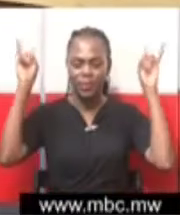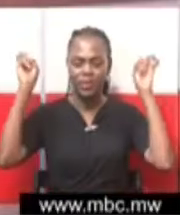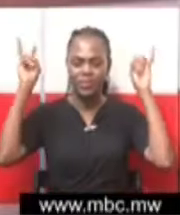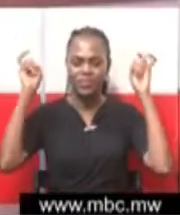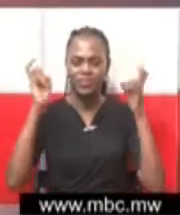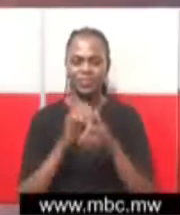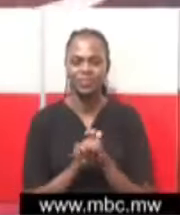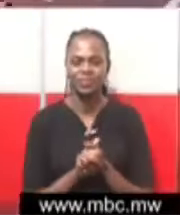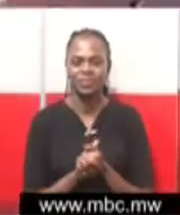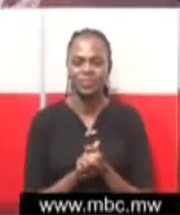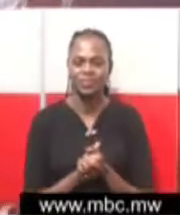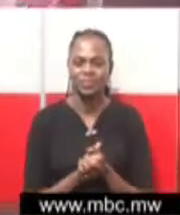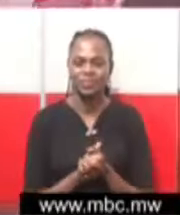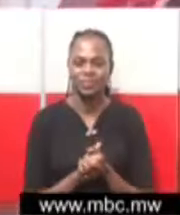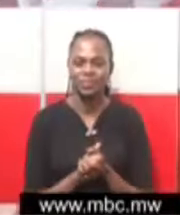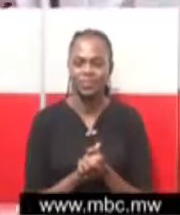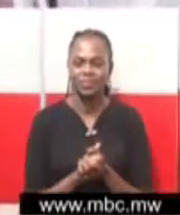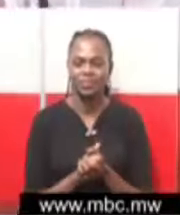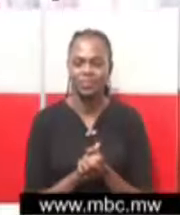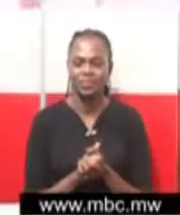stories.